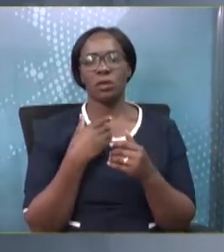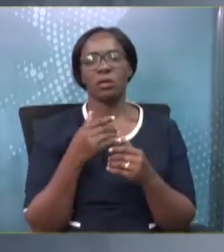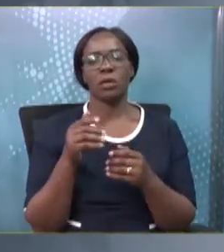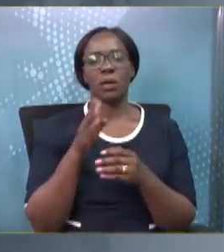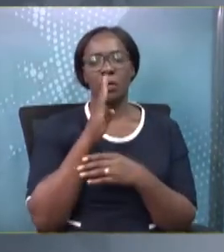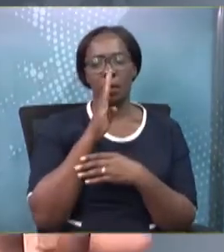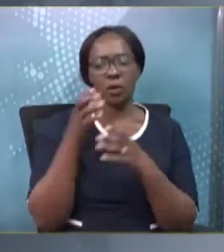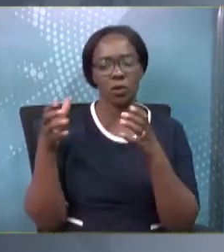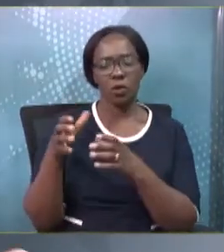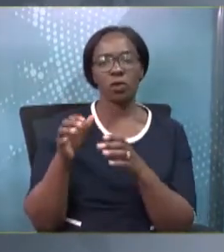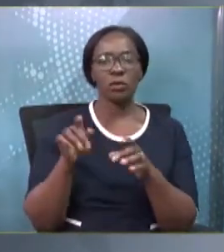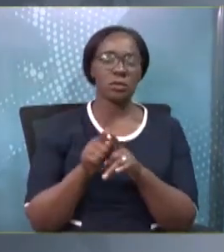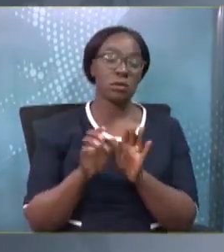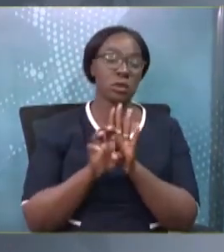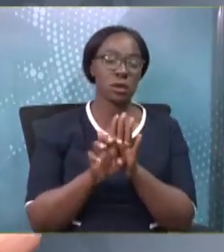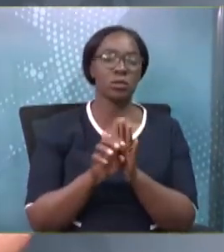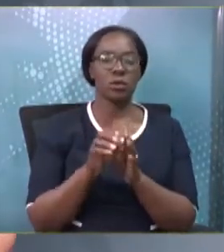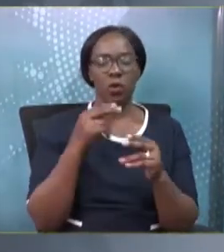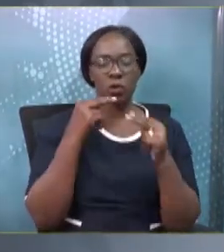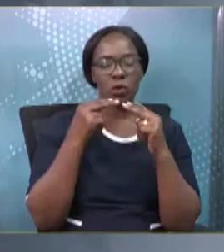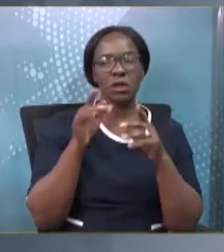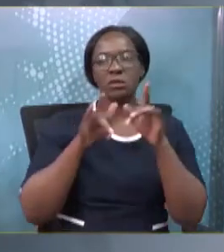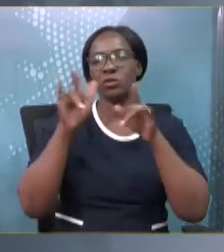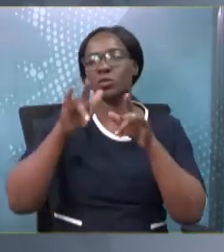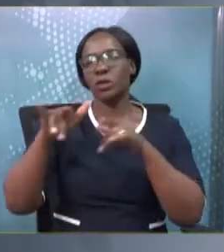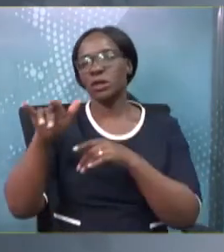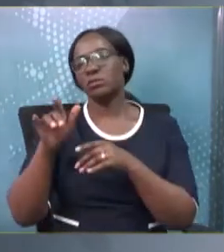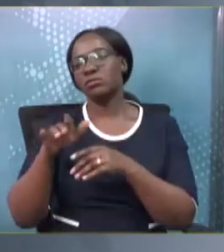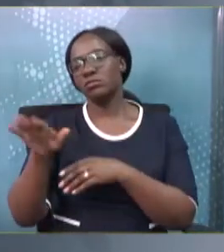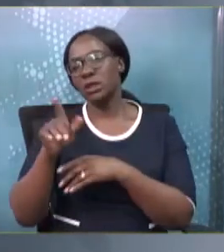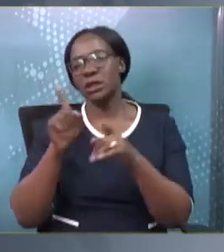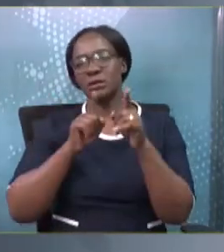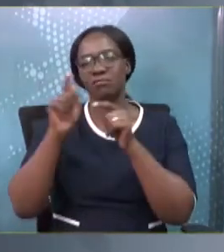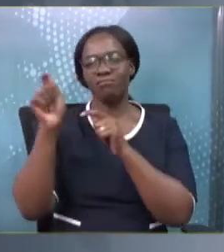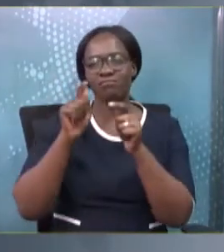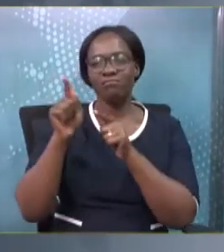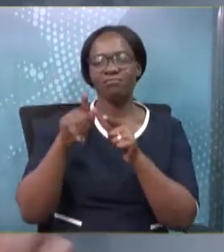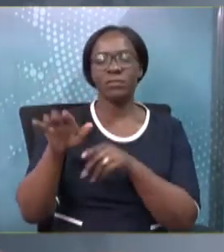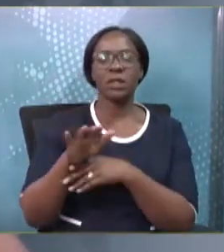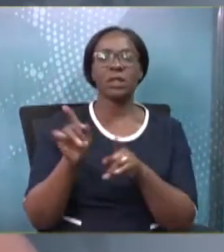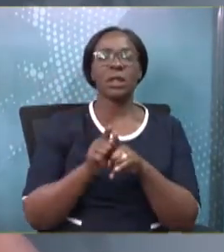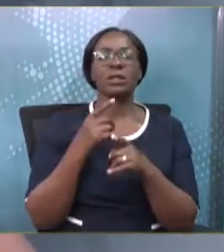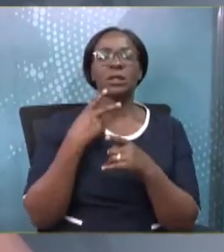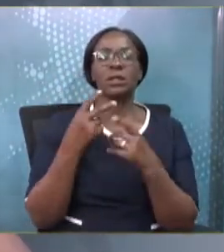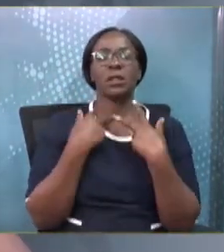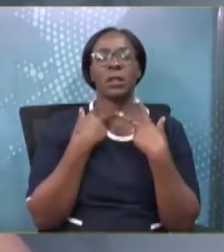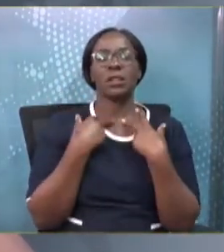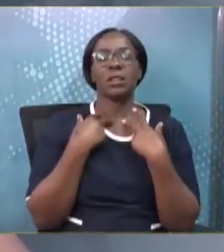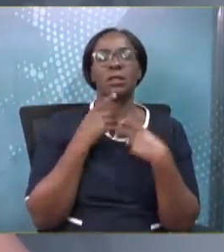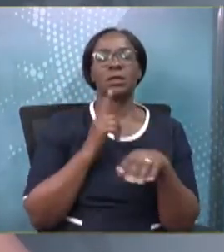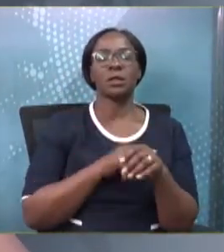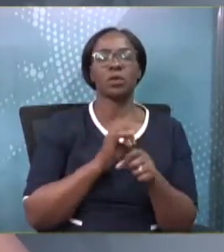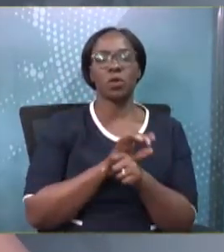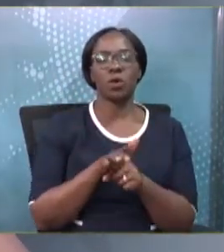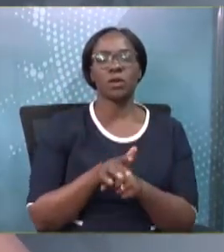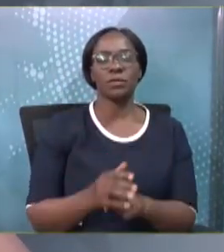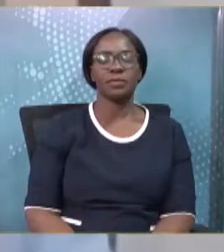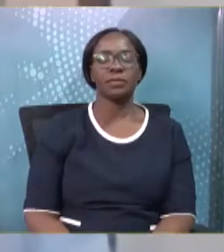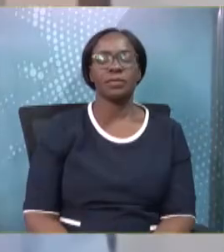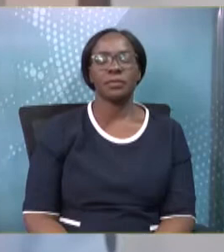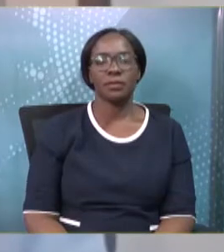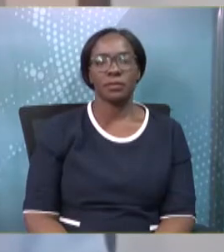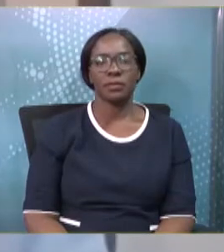the borrowers, for example, the hotel, tours and travel industry, that have seen a stagnation during the COVID-19 period?